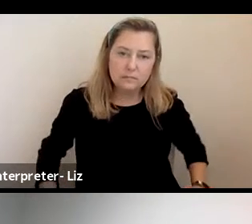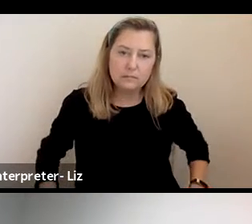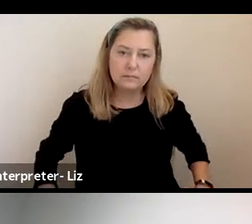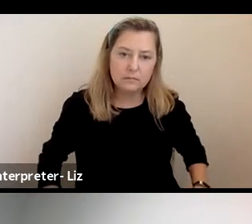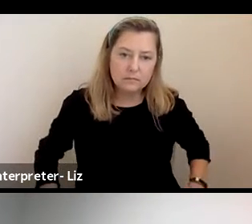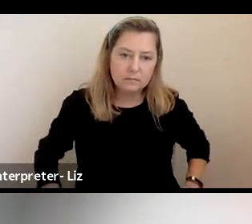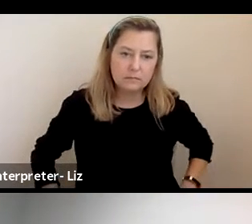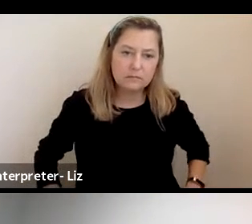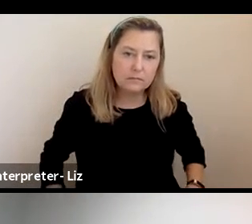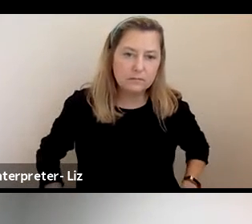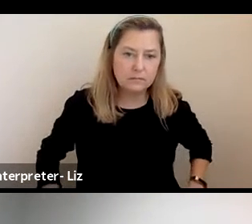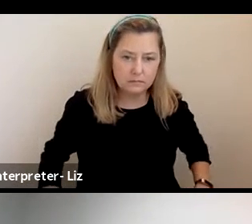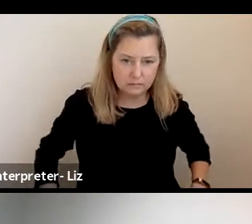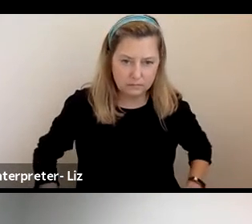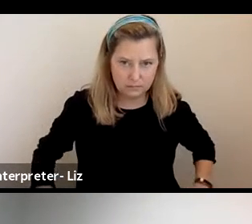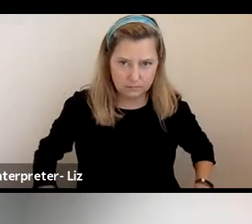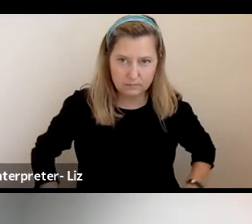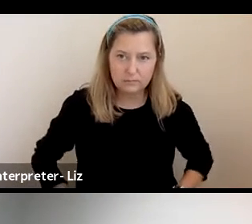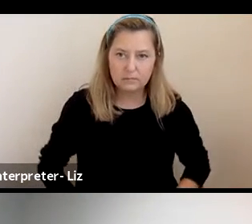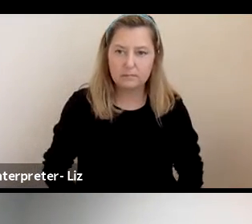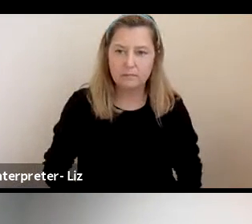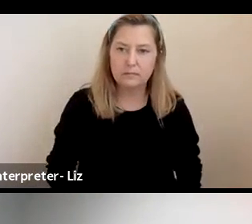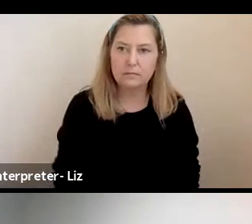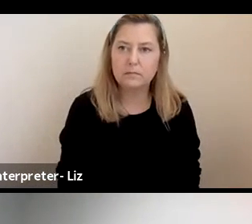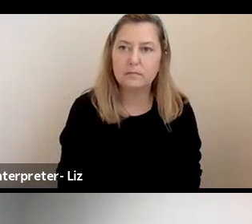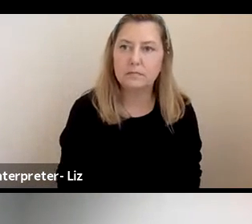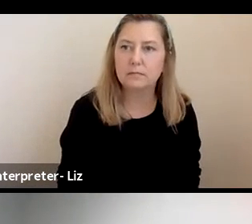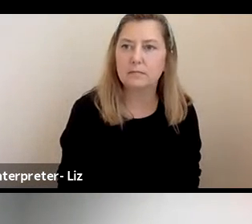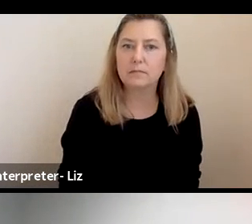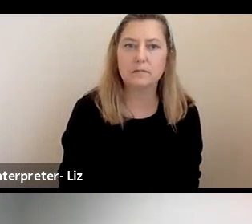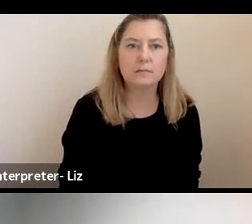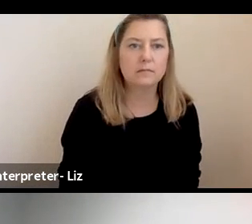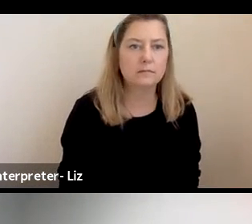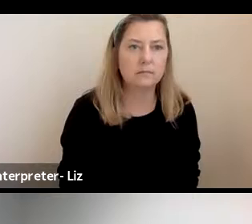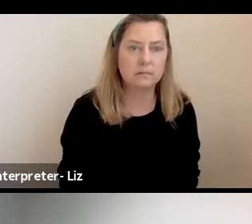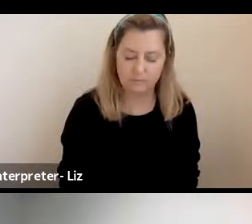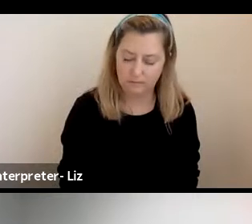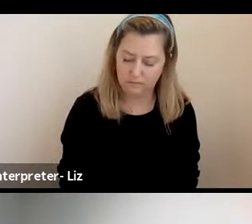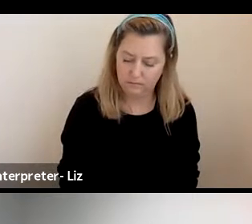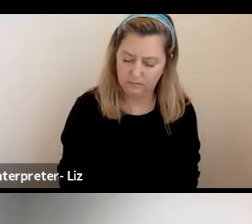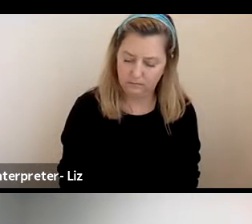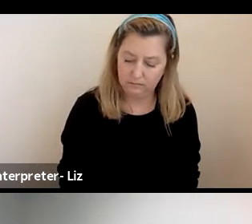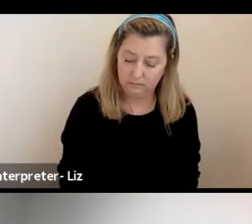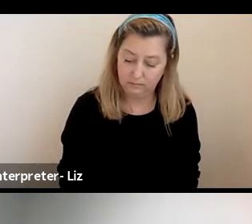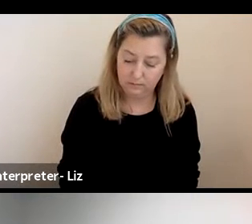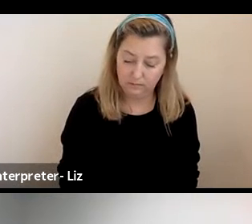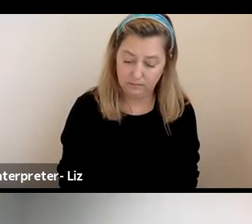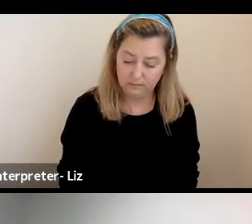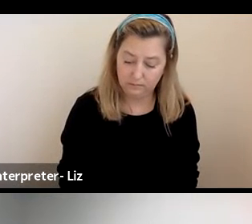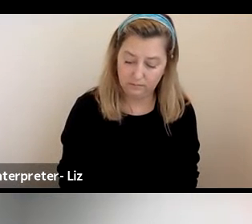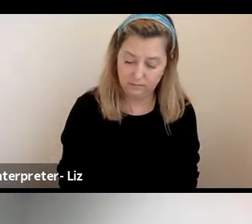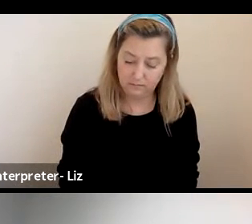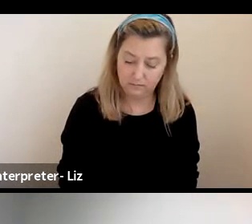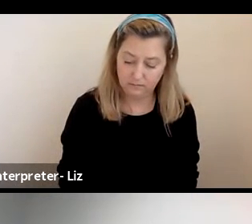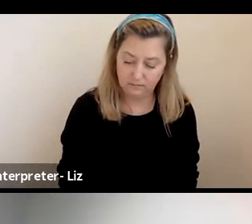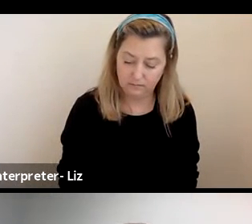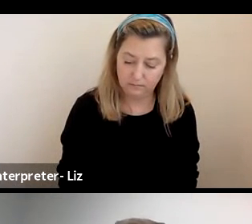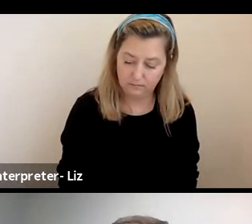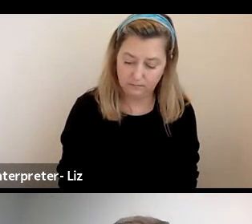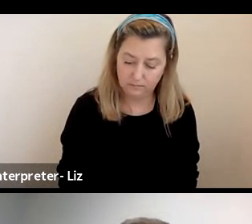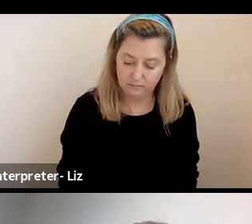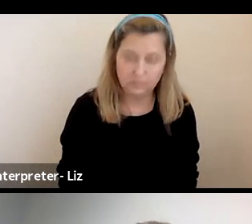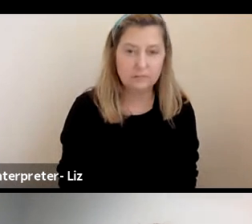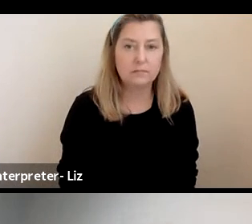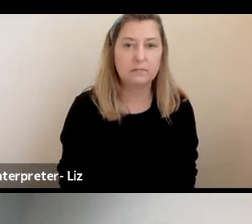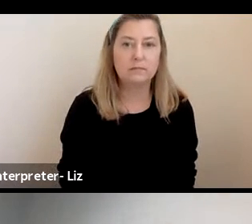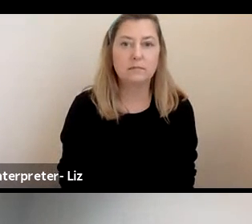We have everyone but one. Yeah, we don't see Jim and Alan. Are we missing anybody else?